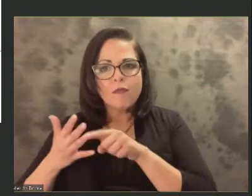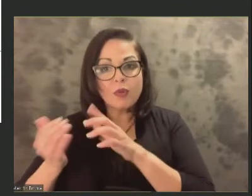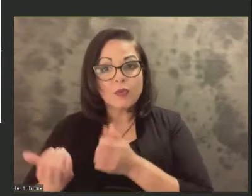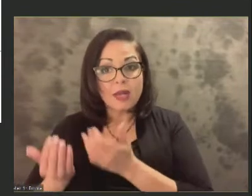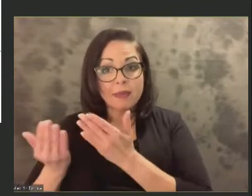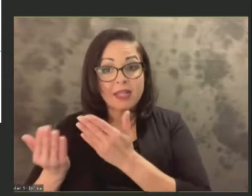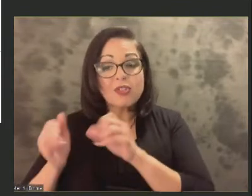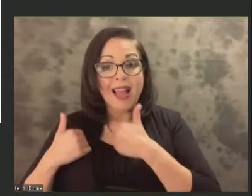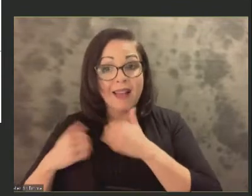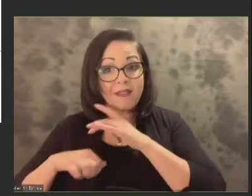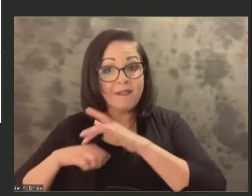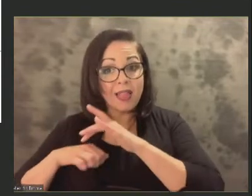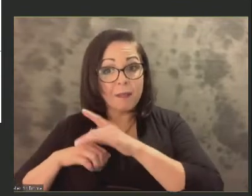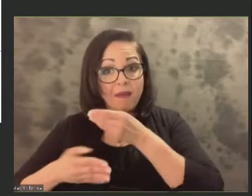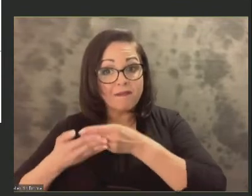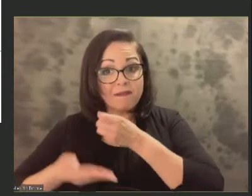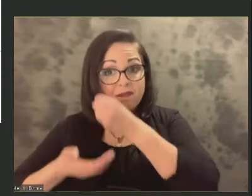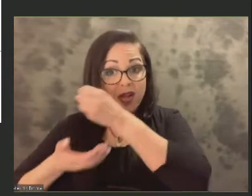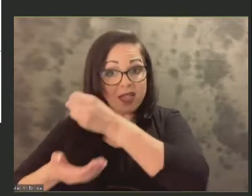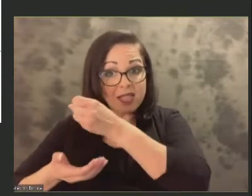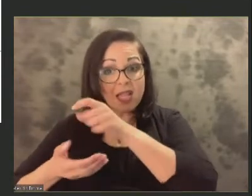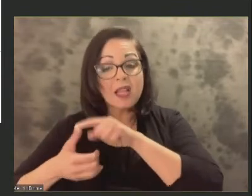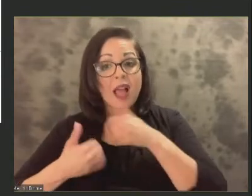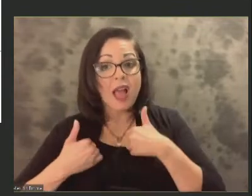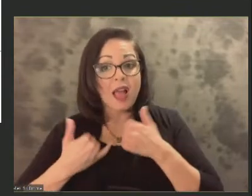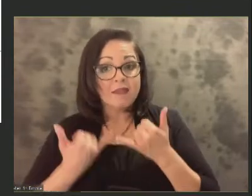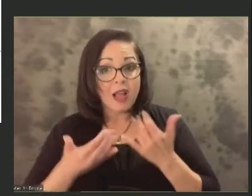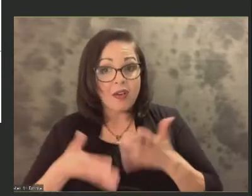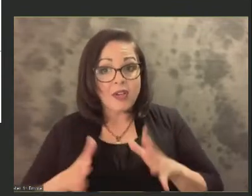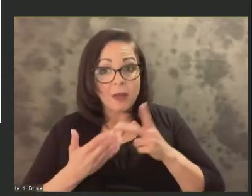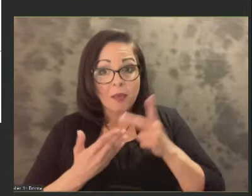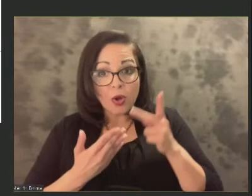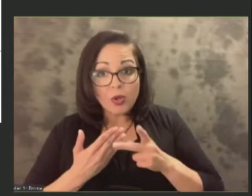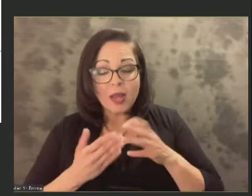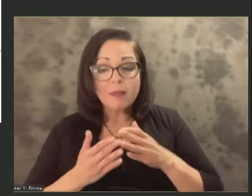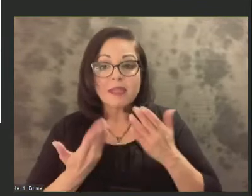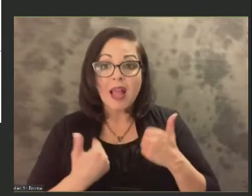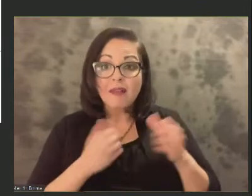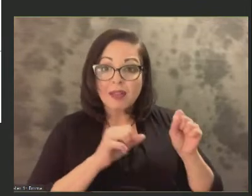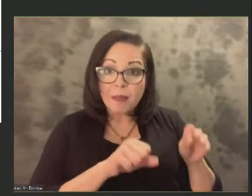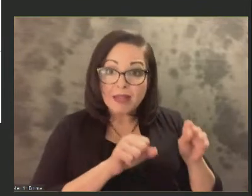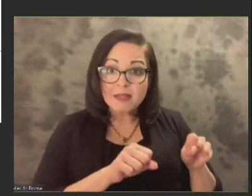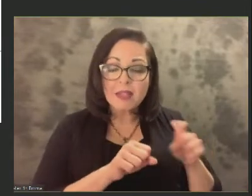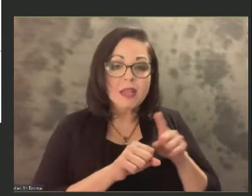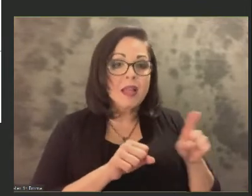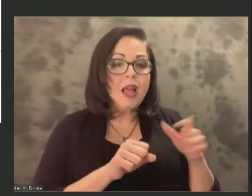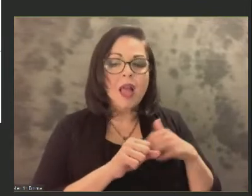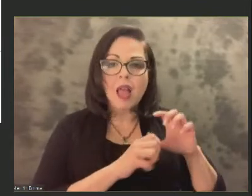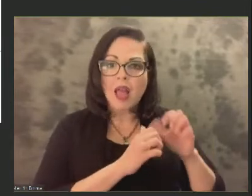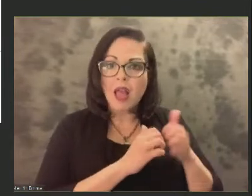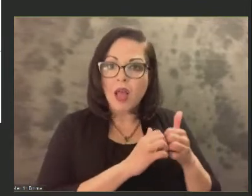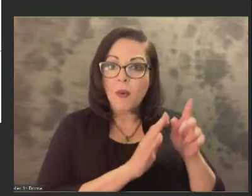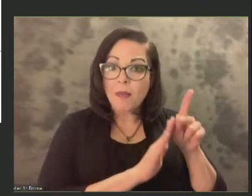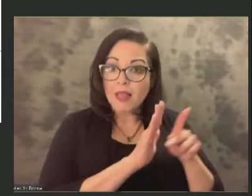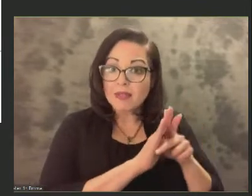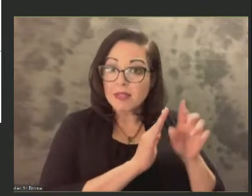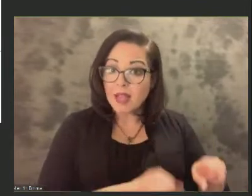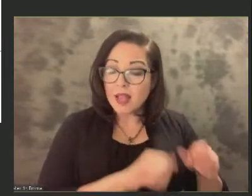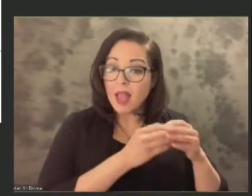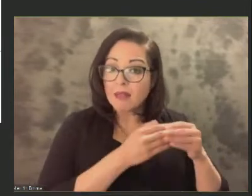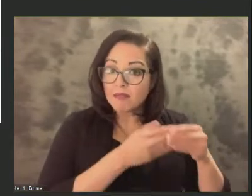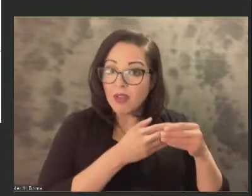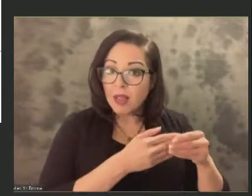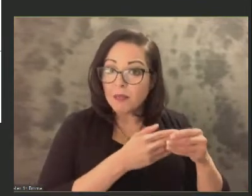available funds, existing programs, capacity, policy that are viable,